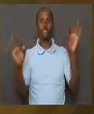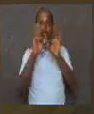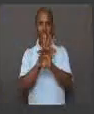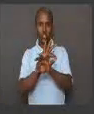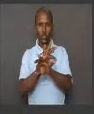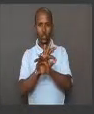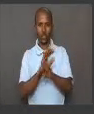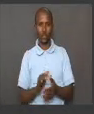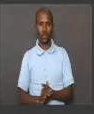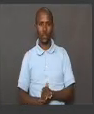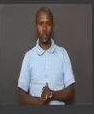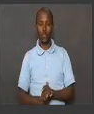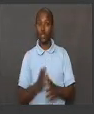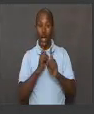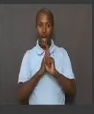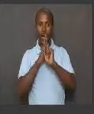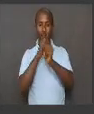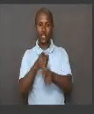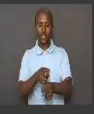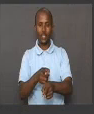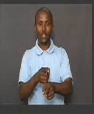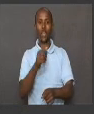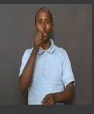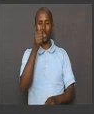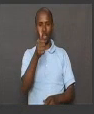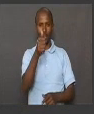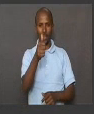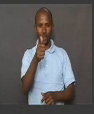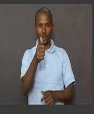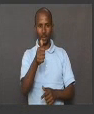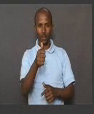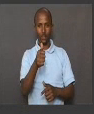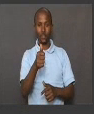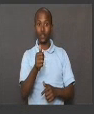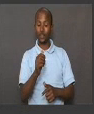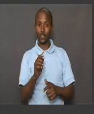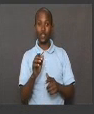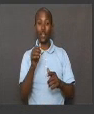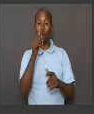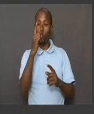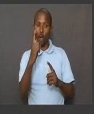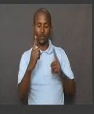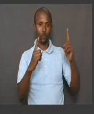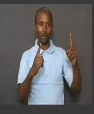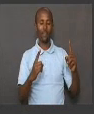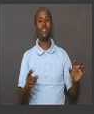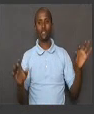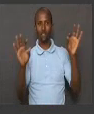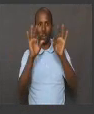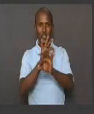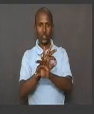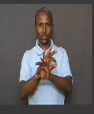function? The answer is A. It is a one-to-one